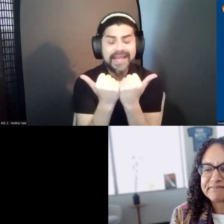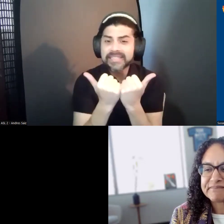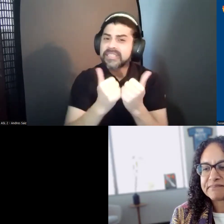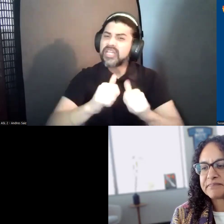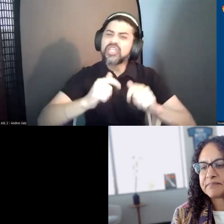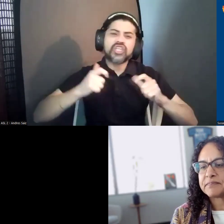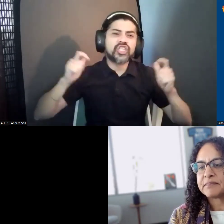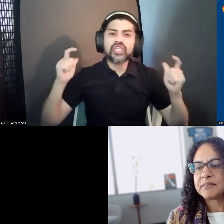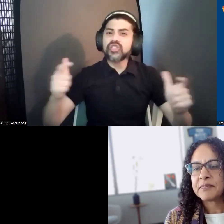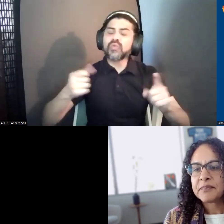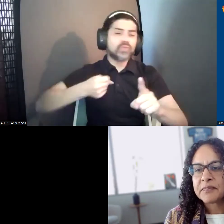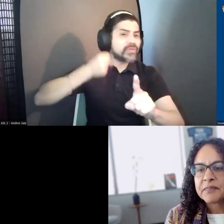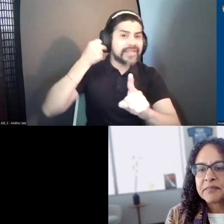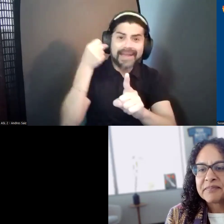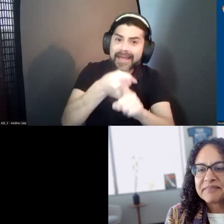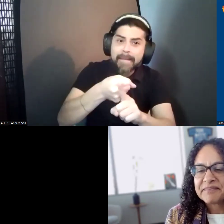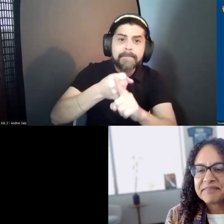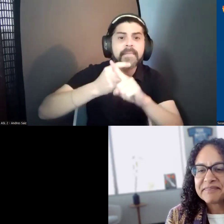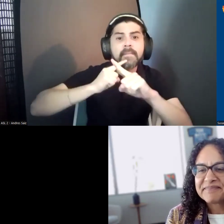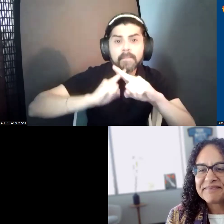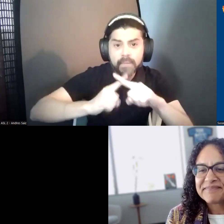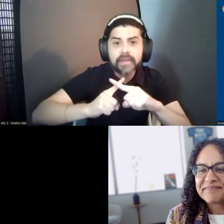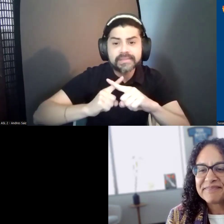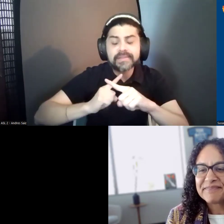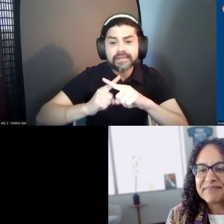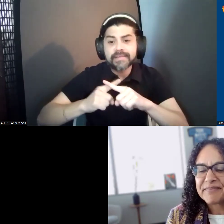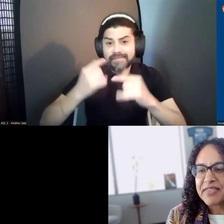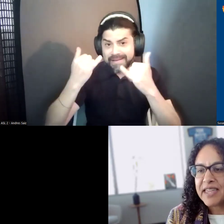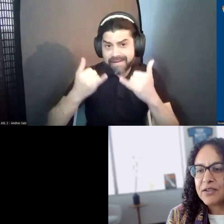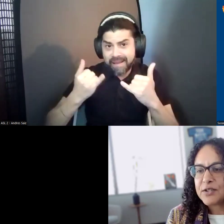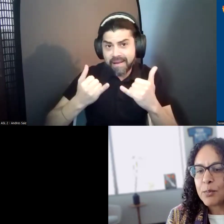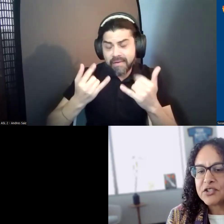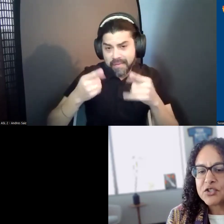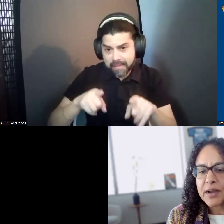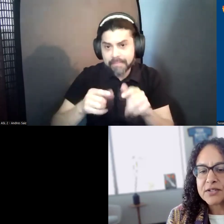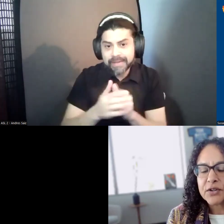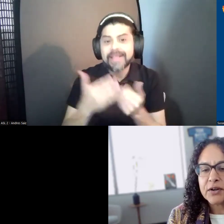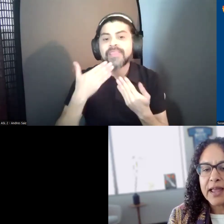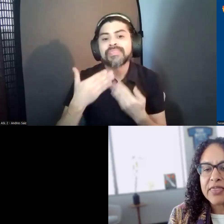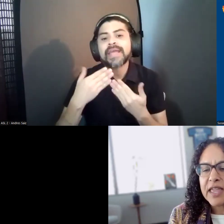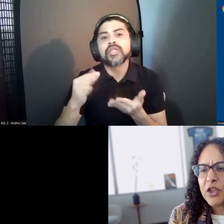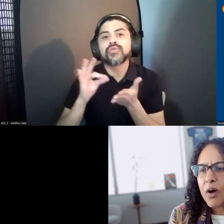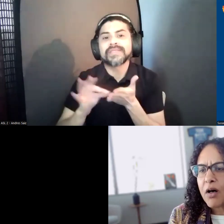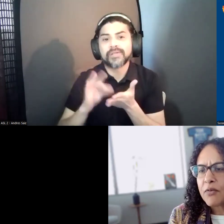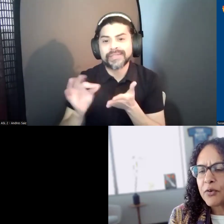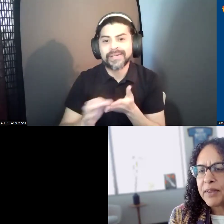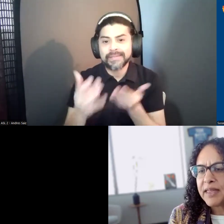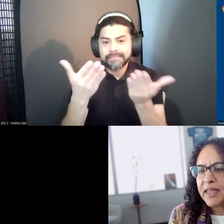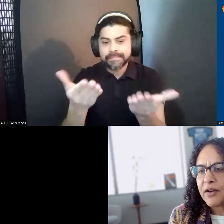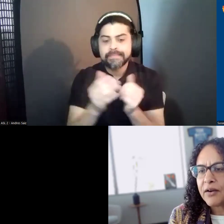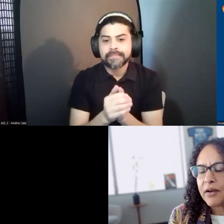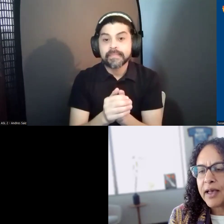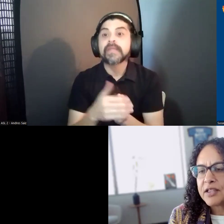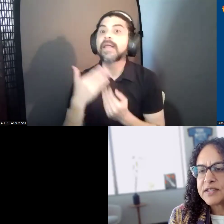very consequential times for our state and nation. Welcome, Secretary. Thank you so much, Director, and thank you all for